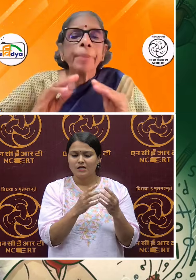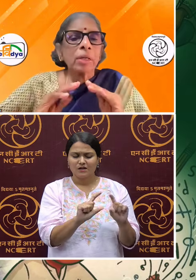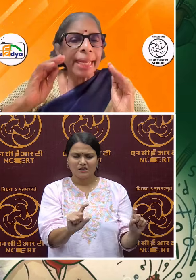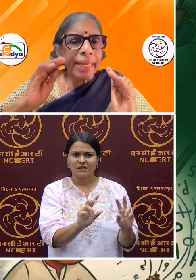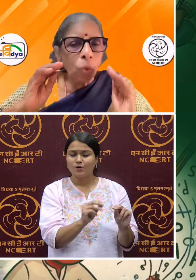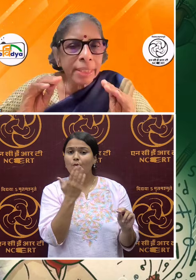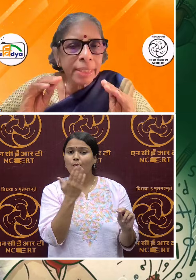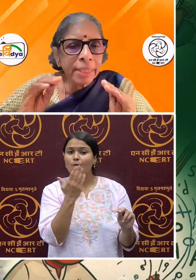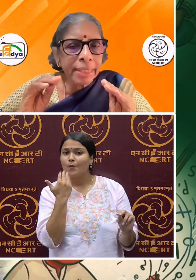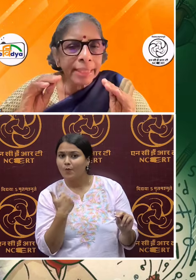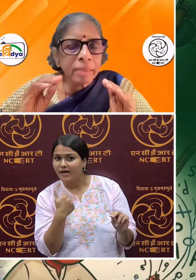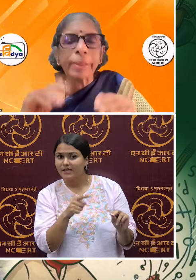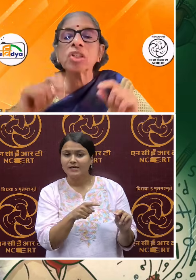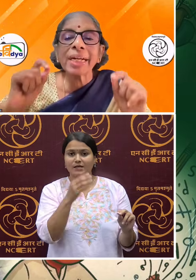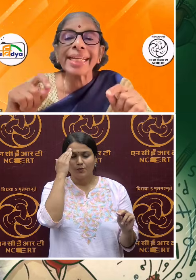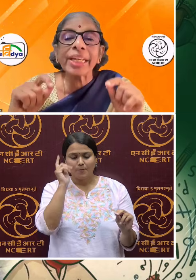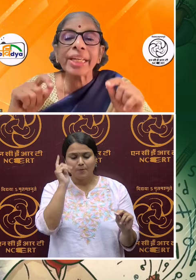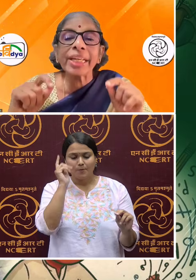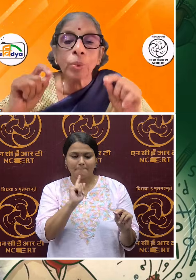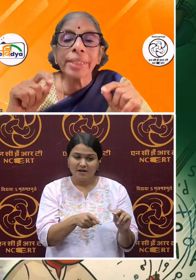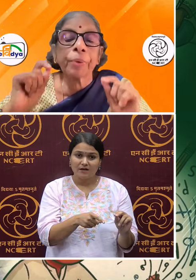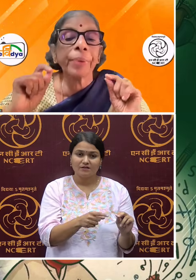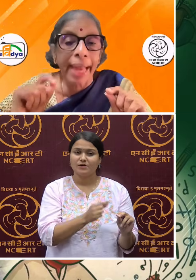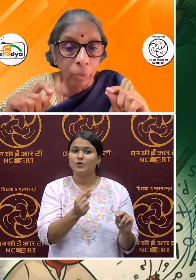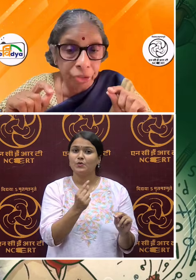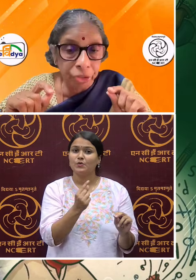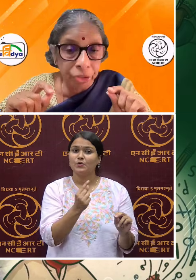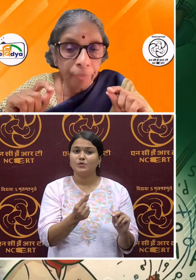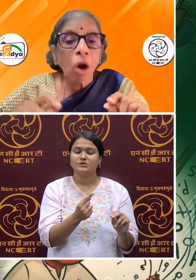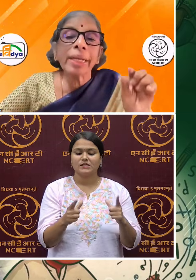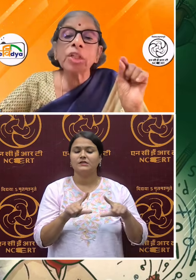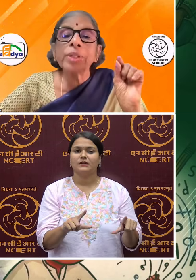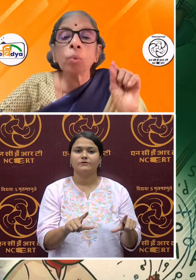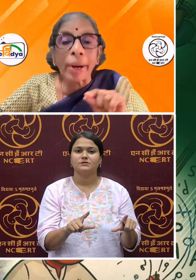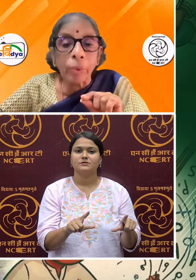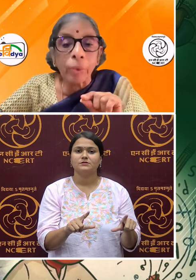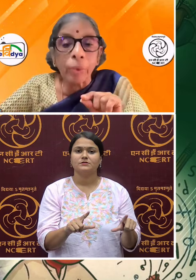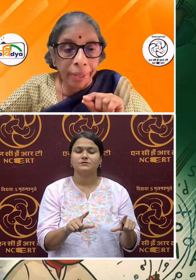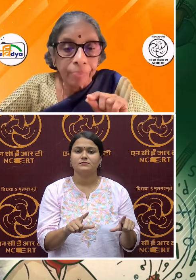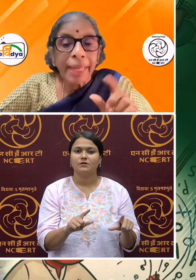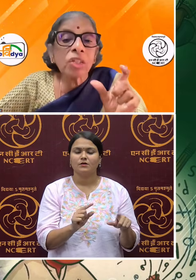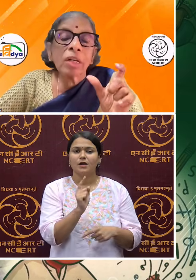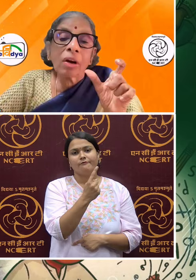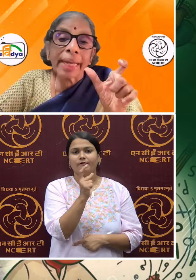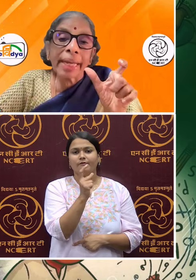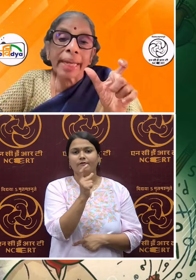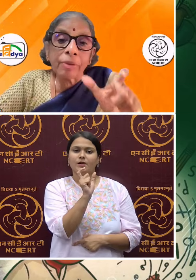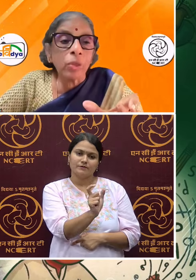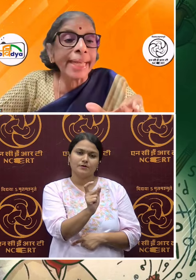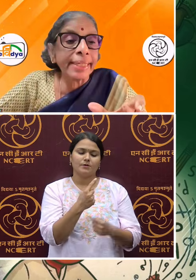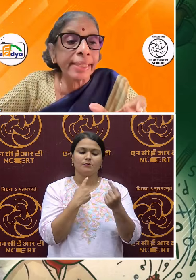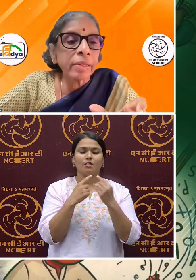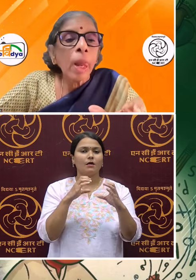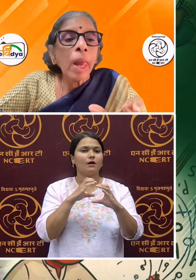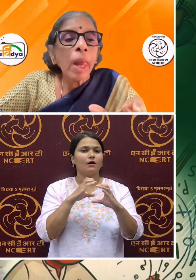effective because he knows the things but he's not using proper language, or he's using one word, he's not talking in